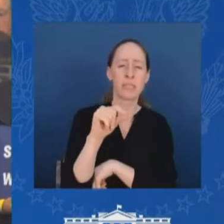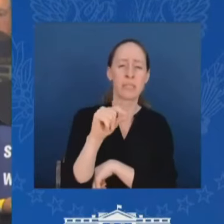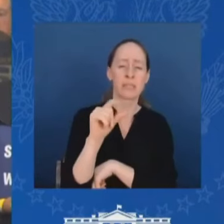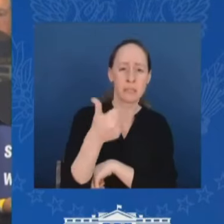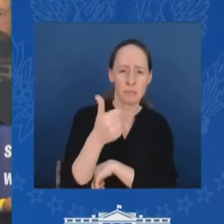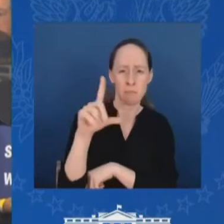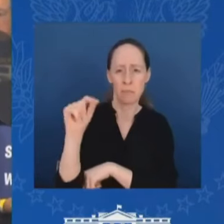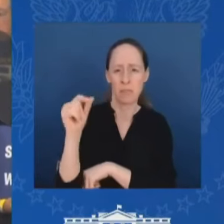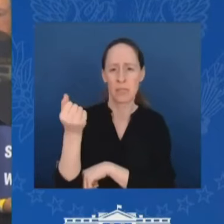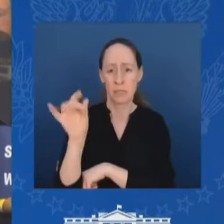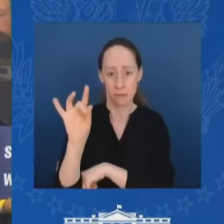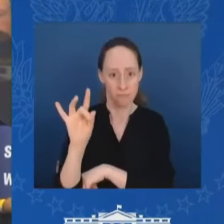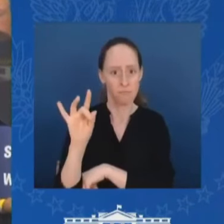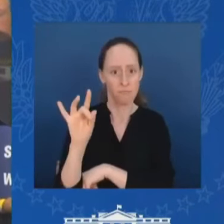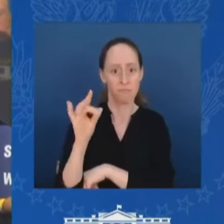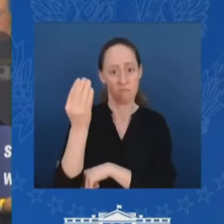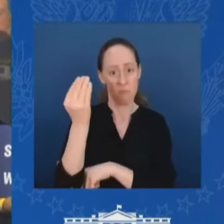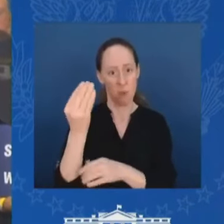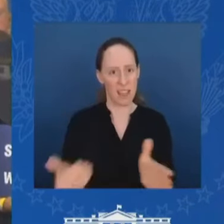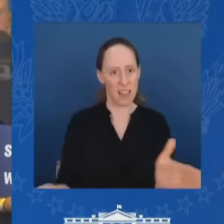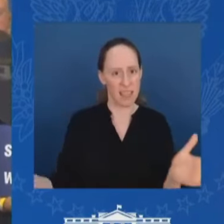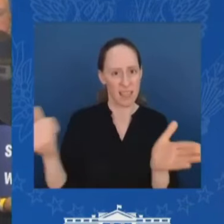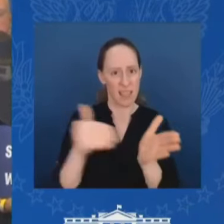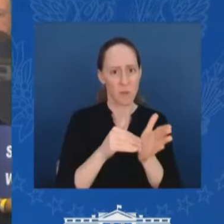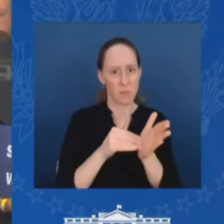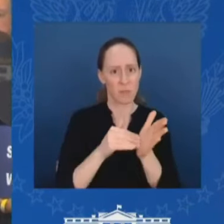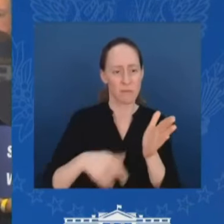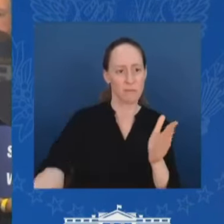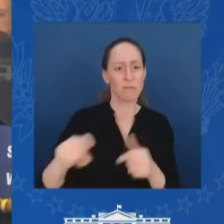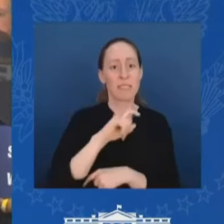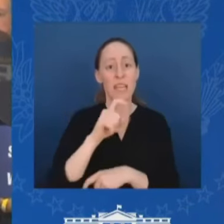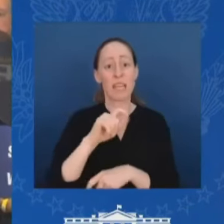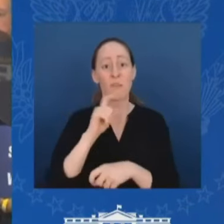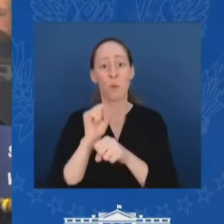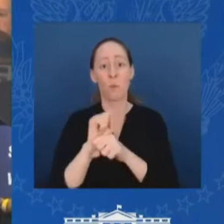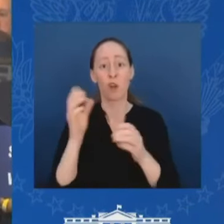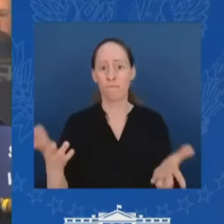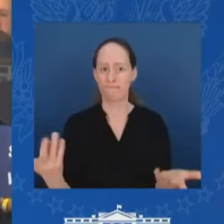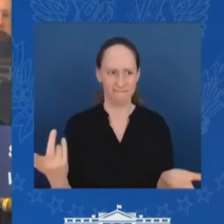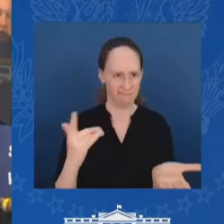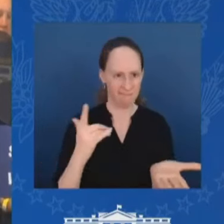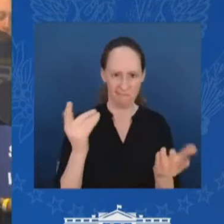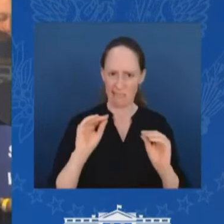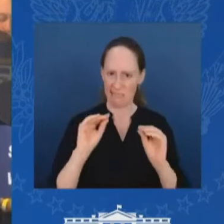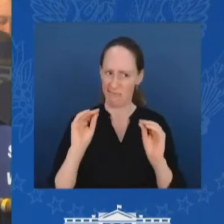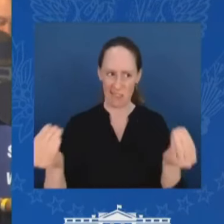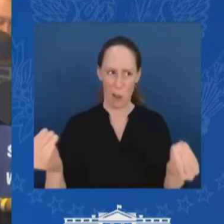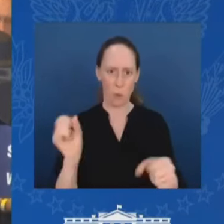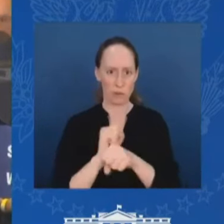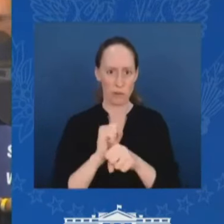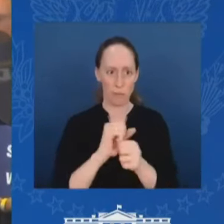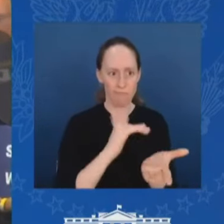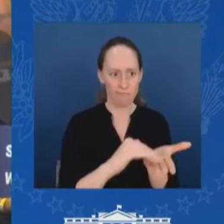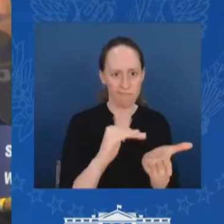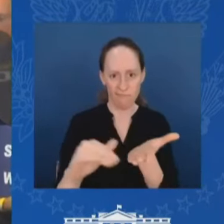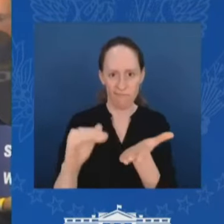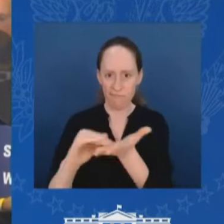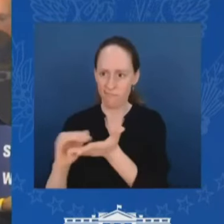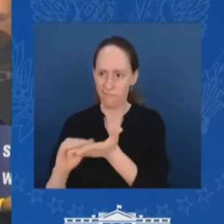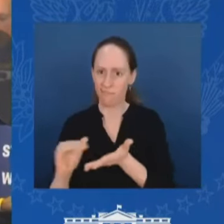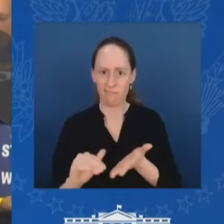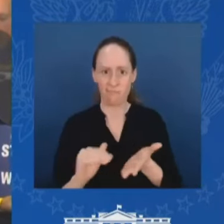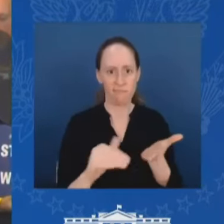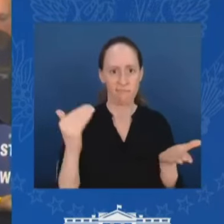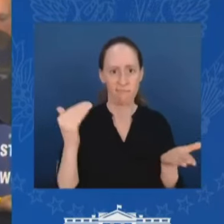again? No! I promise you, and I'm not going to let that happen again. Look, right now, my U.S. trade representative is